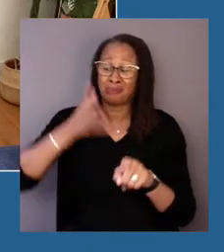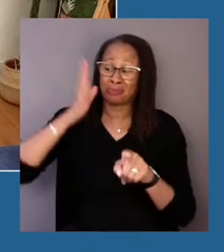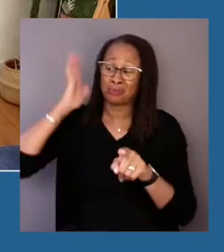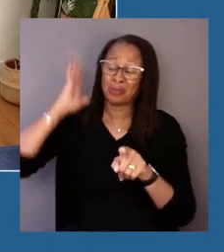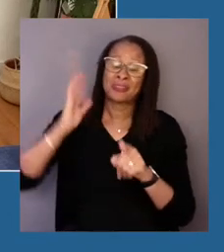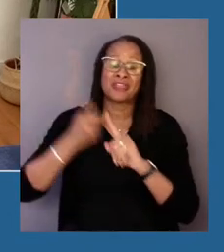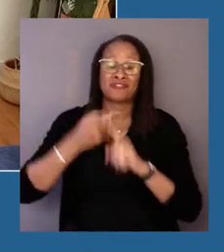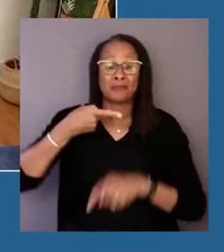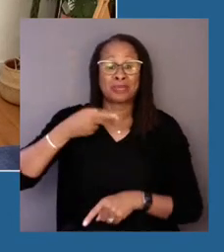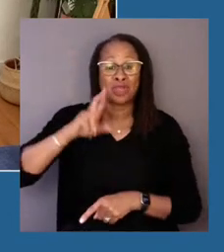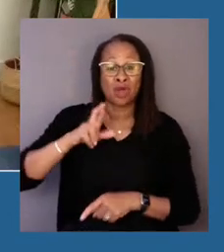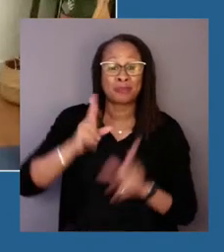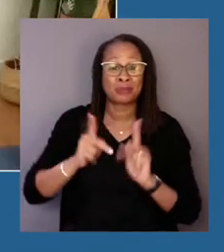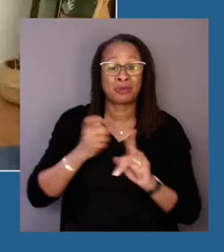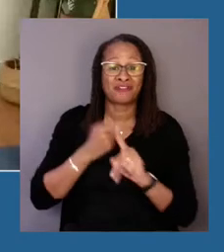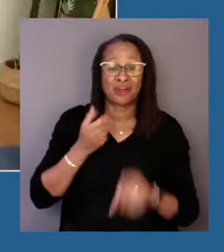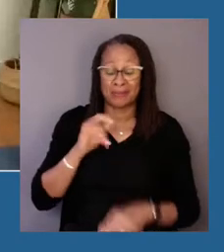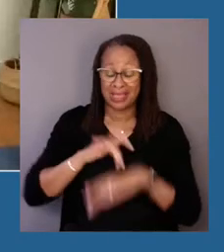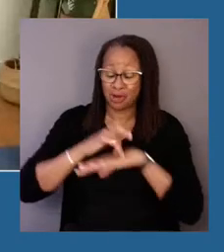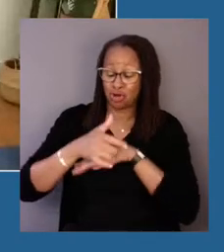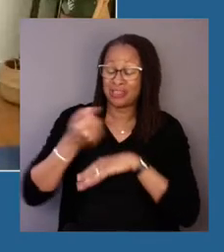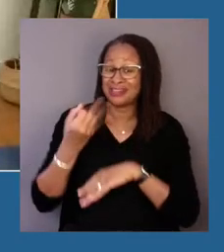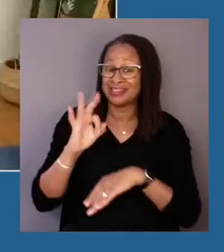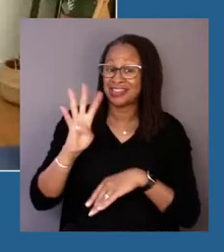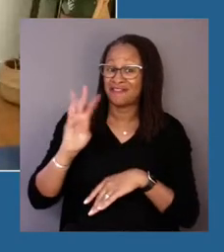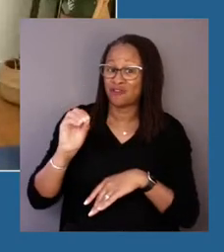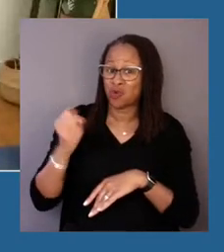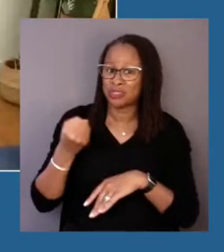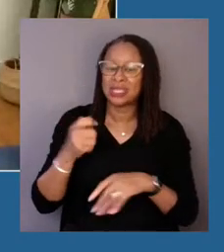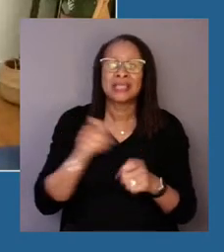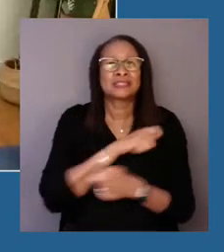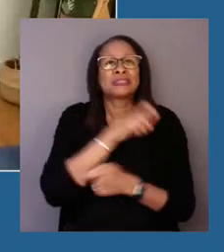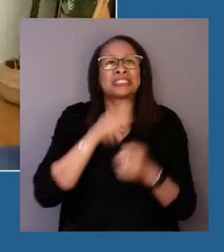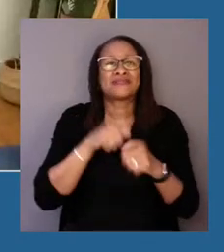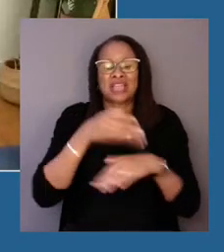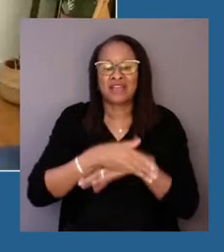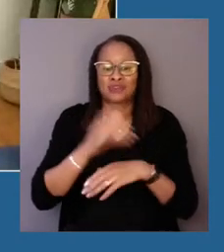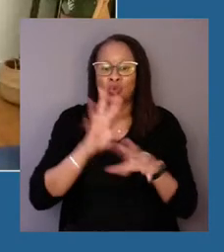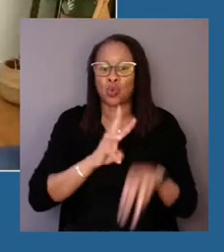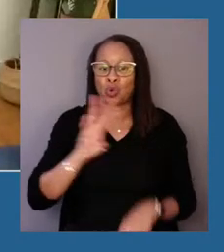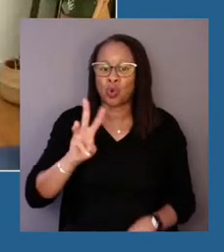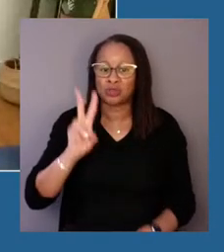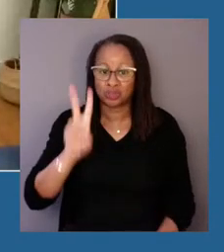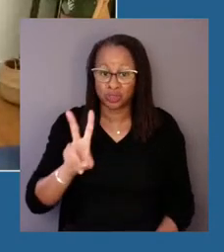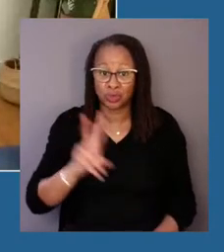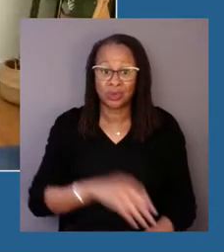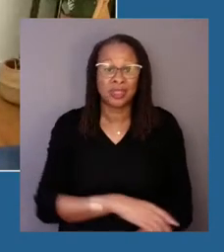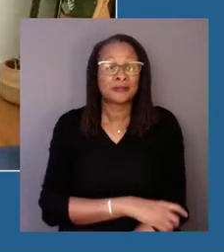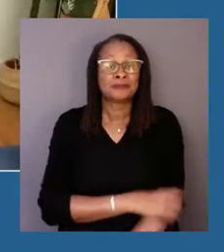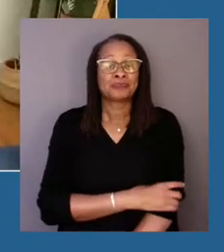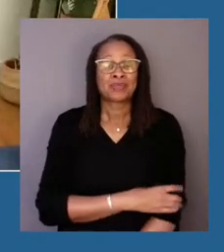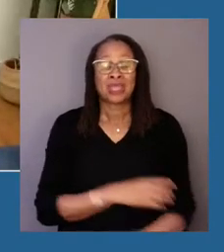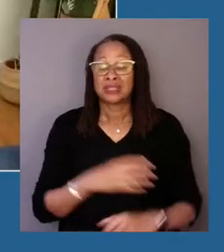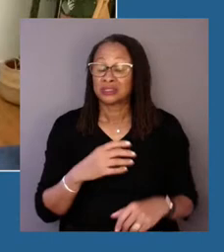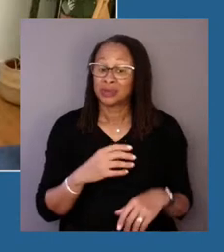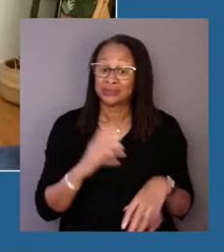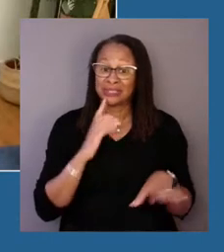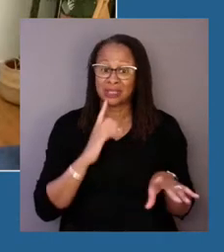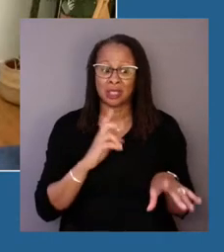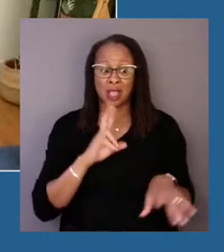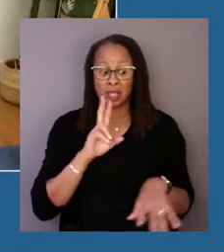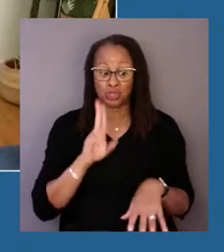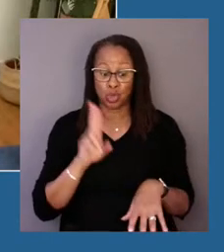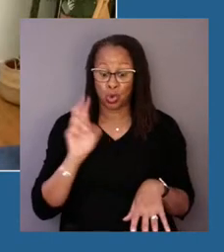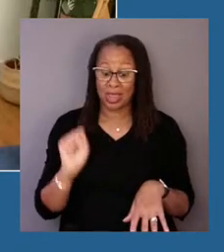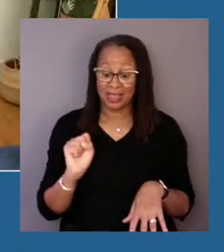like in the late 40s, especially right after World War II, being like, uh-oh, the US government has just actually been making people's lives